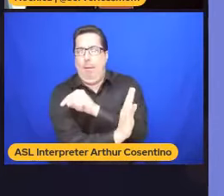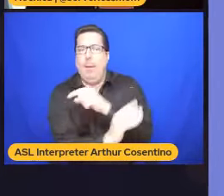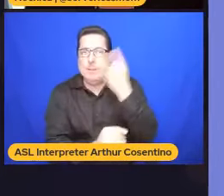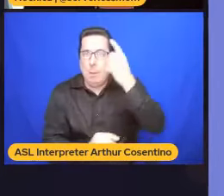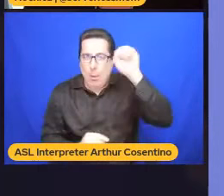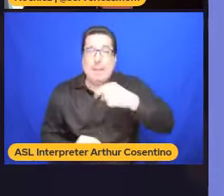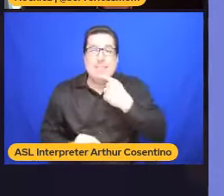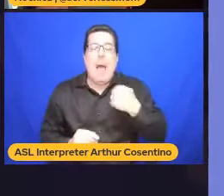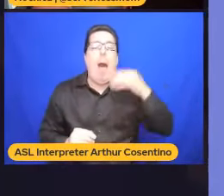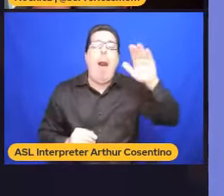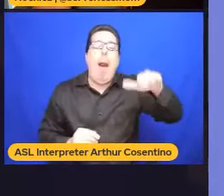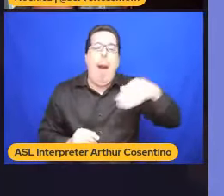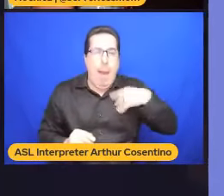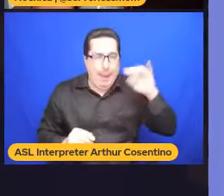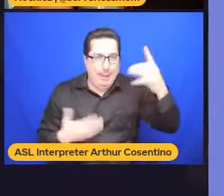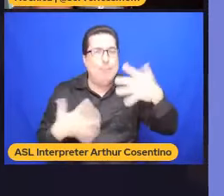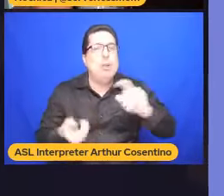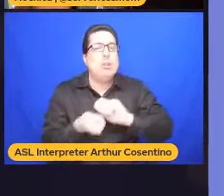change recently.